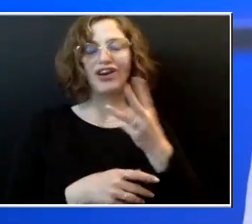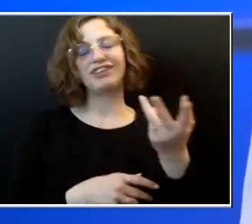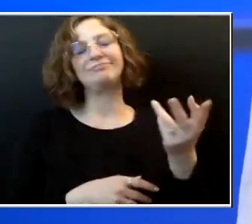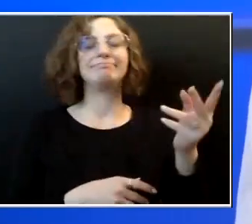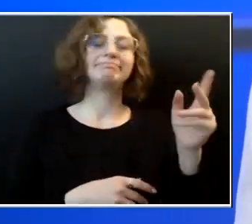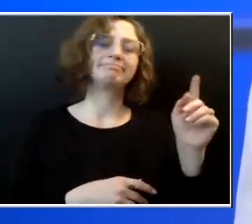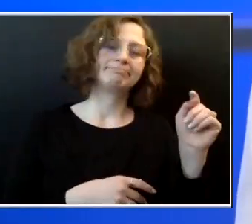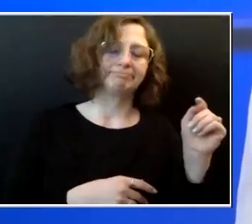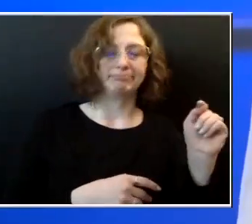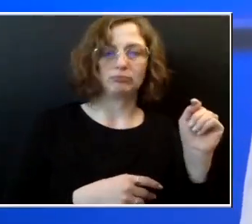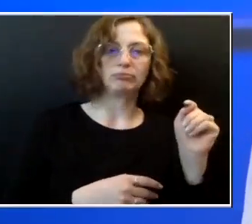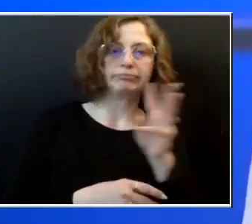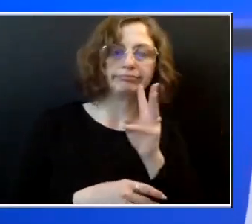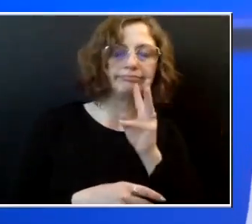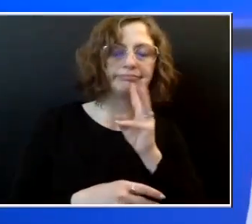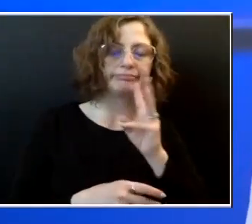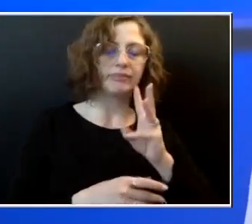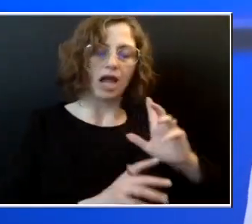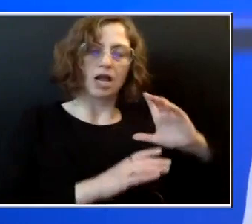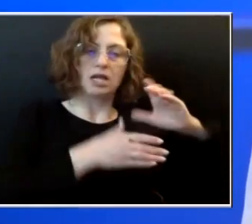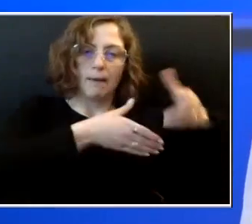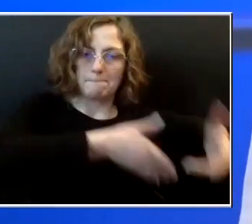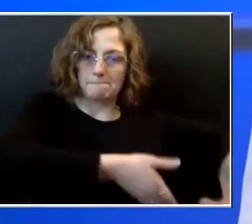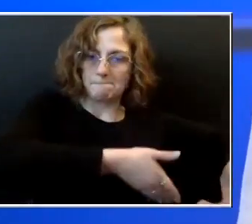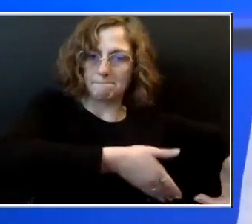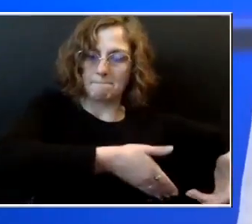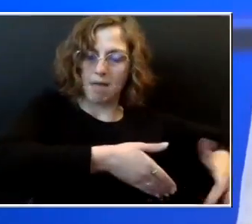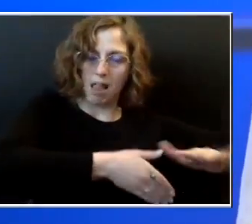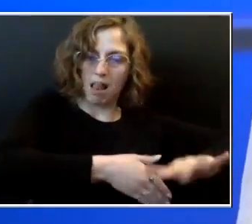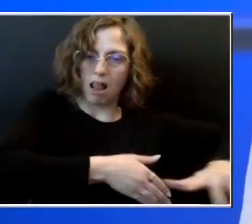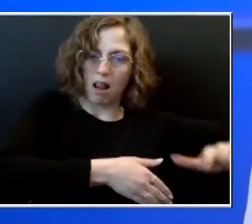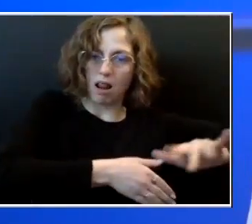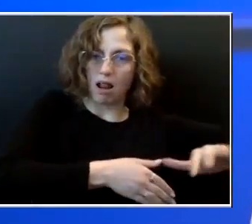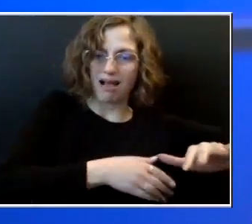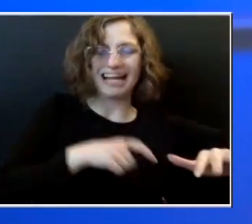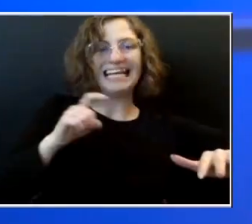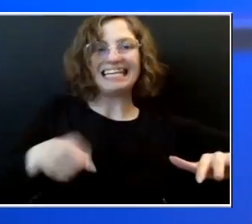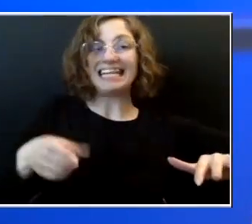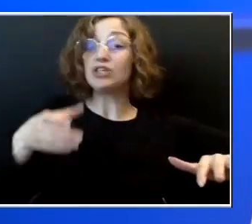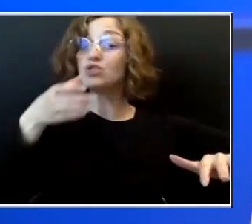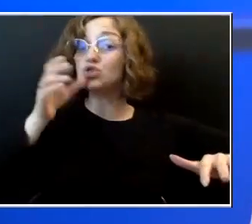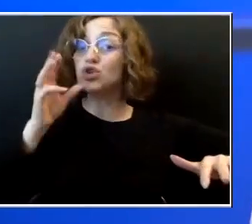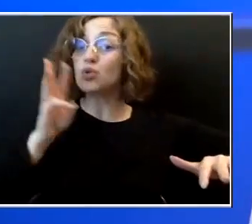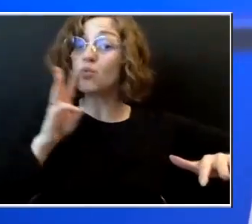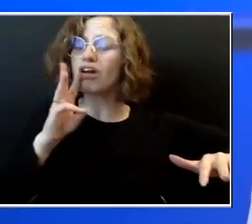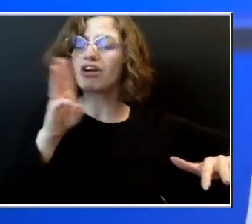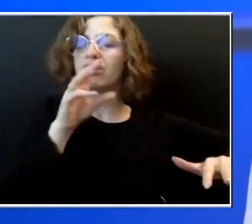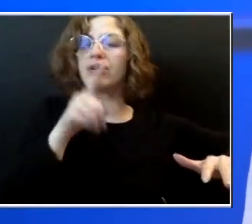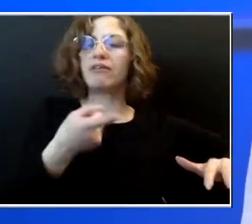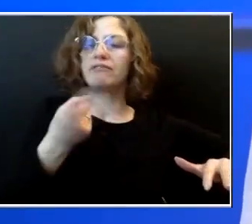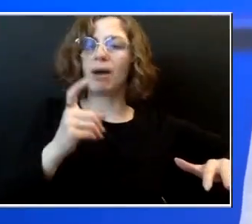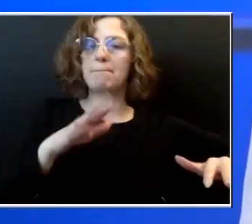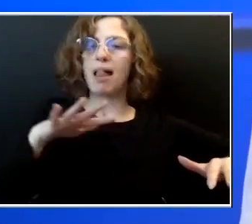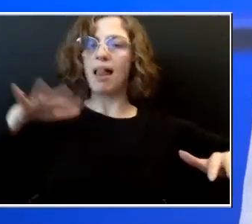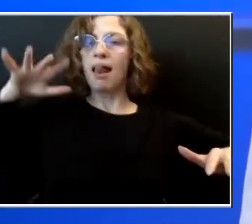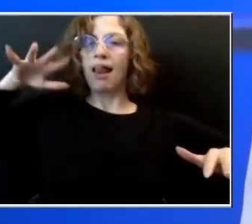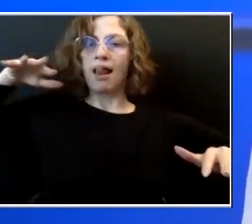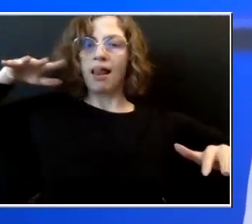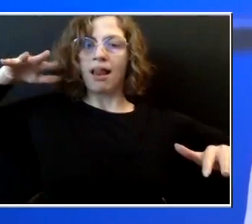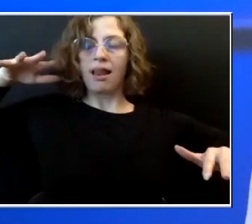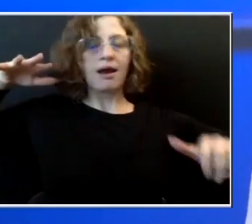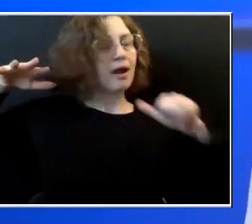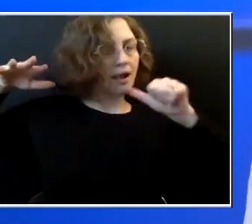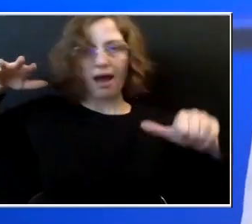Yeah. But in some of the big cities, they hadn't quite. Certainly in London, that was clearly one of the problems. And in